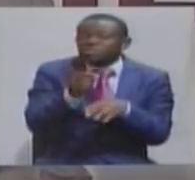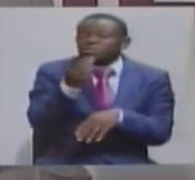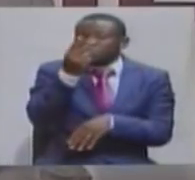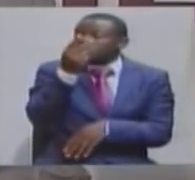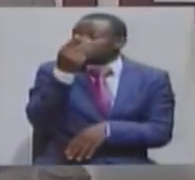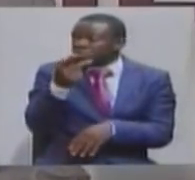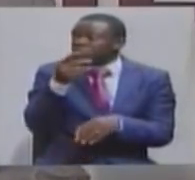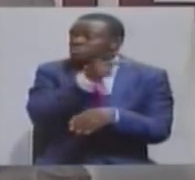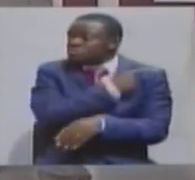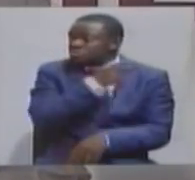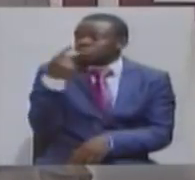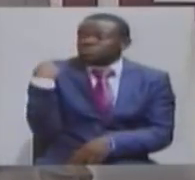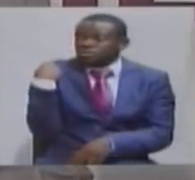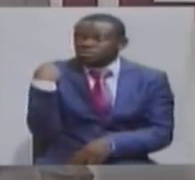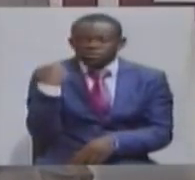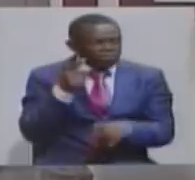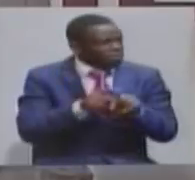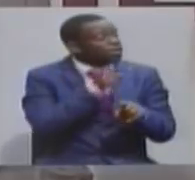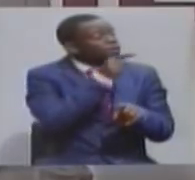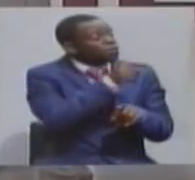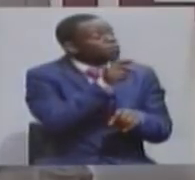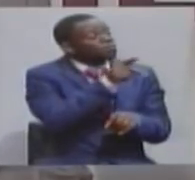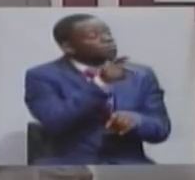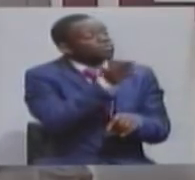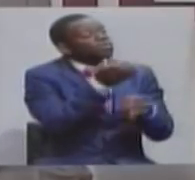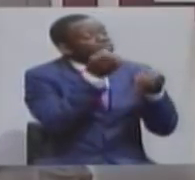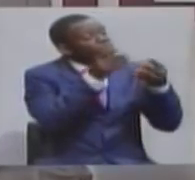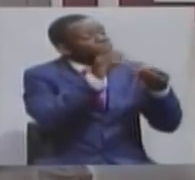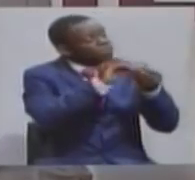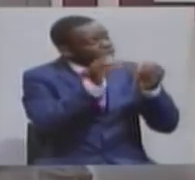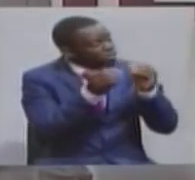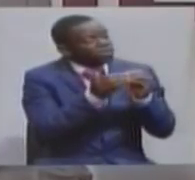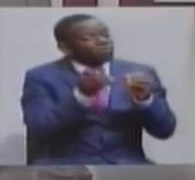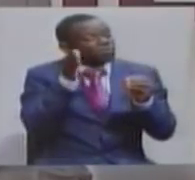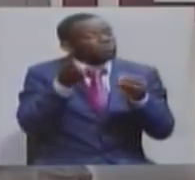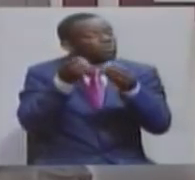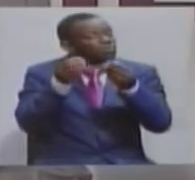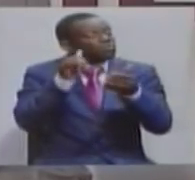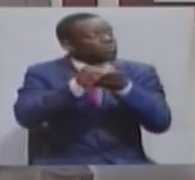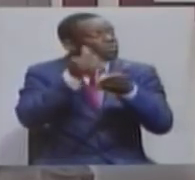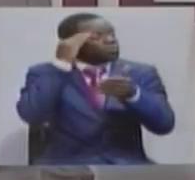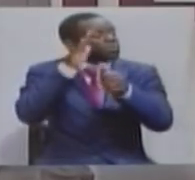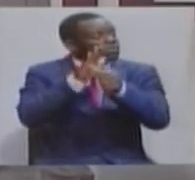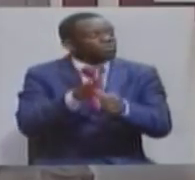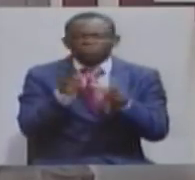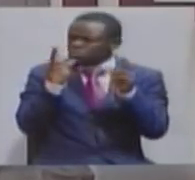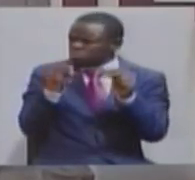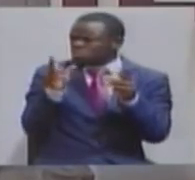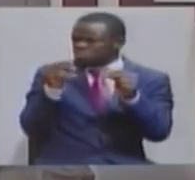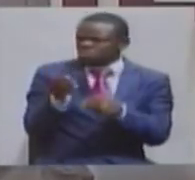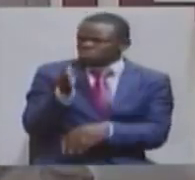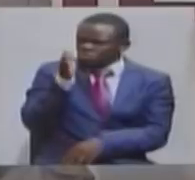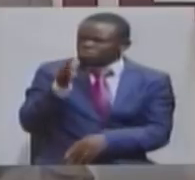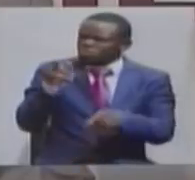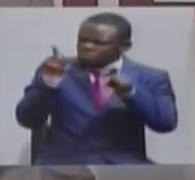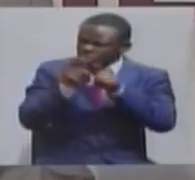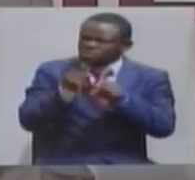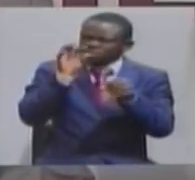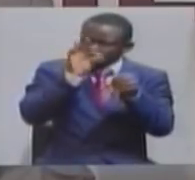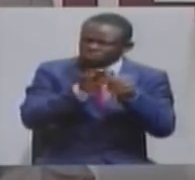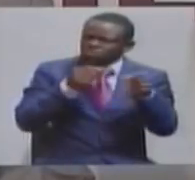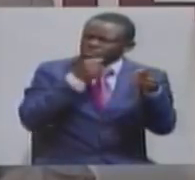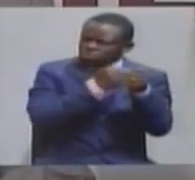the numbers together with UPND. We couldn't have passed the Constitution without the UPND. We couldn't. Just like the case